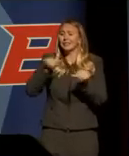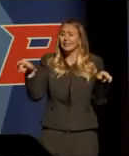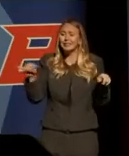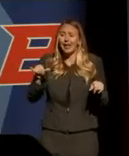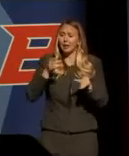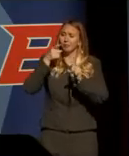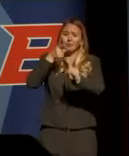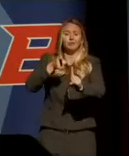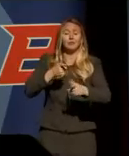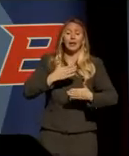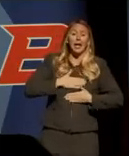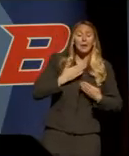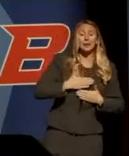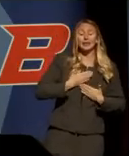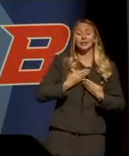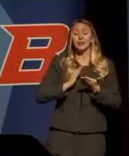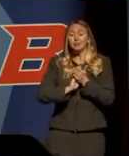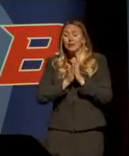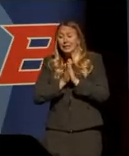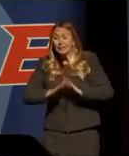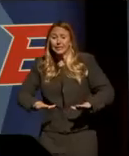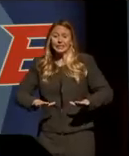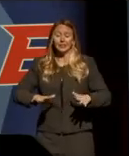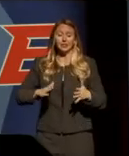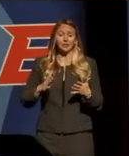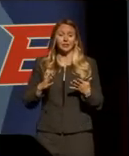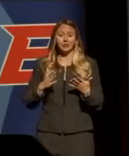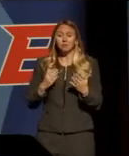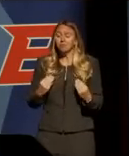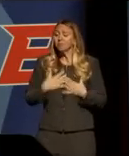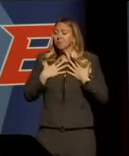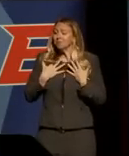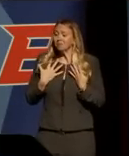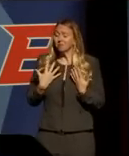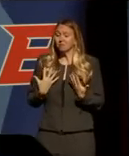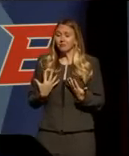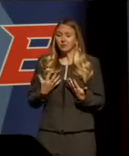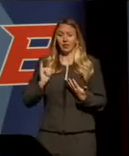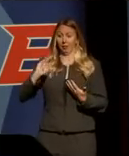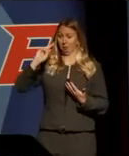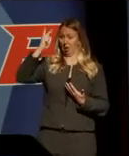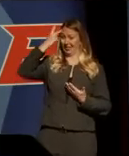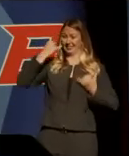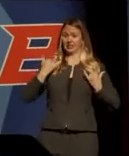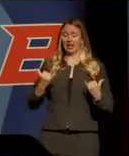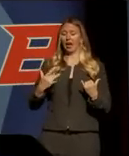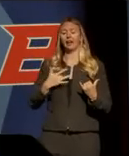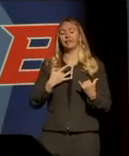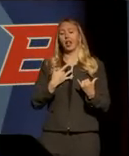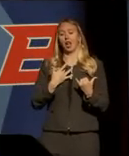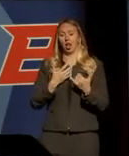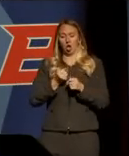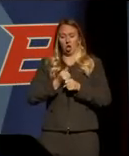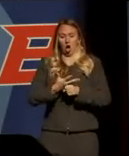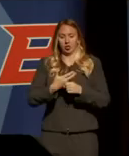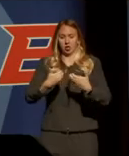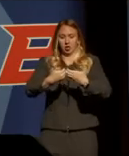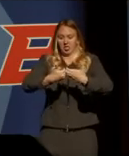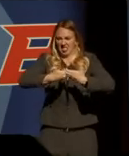love. And the politics today are driving a wedge further and further in between